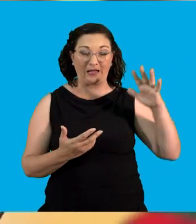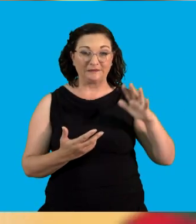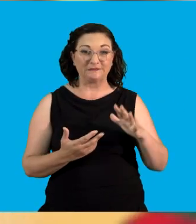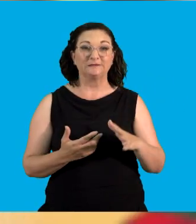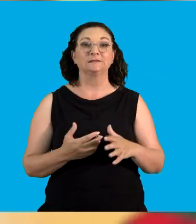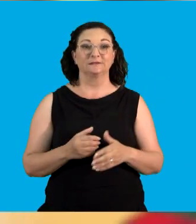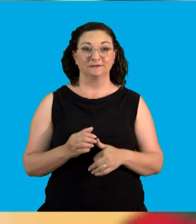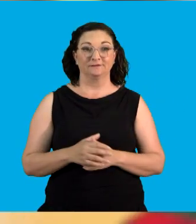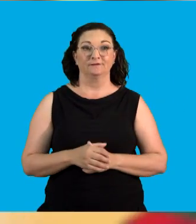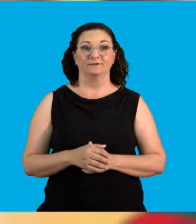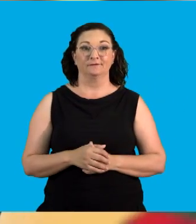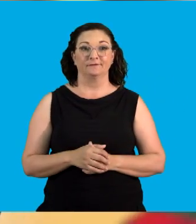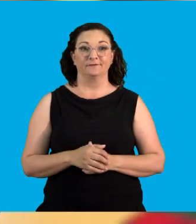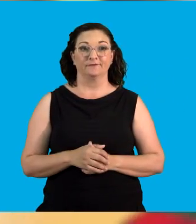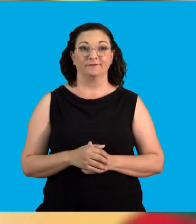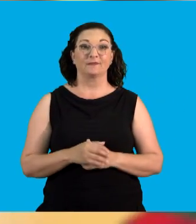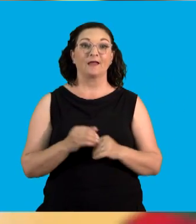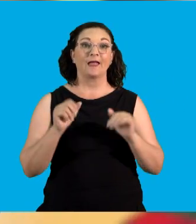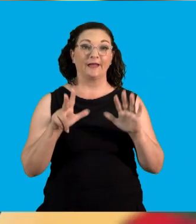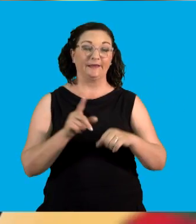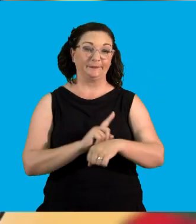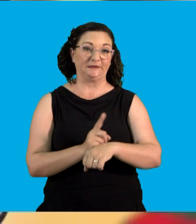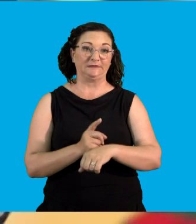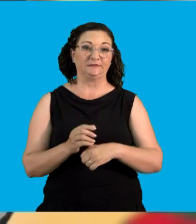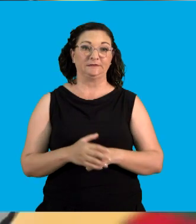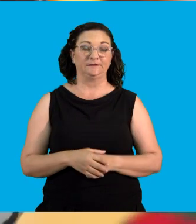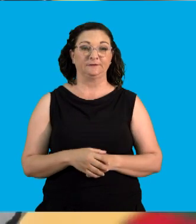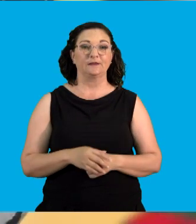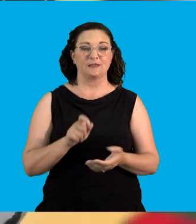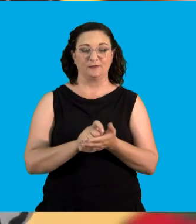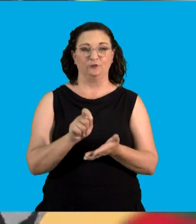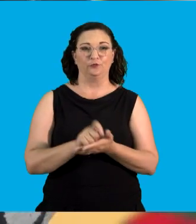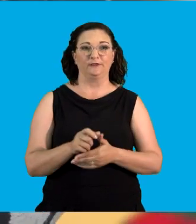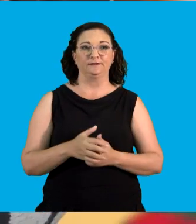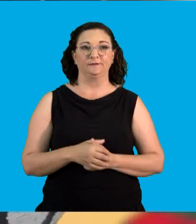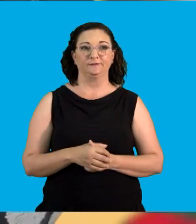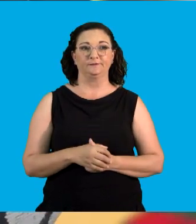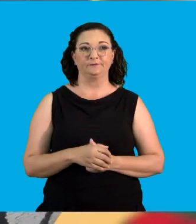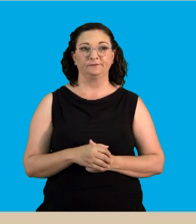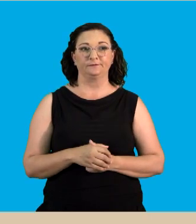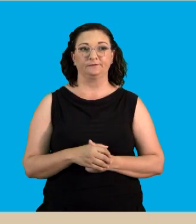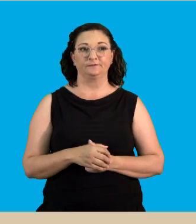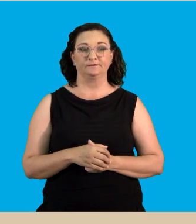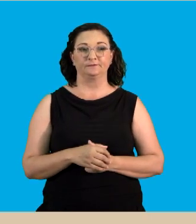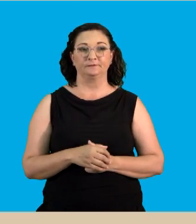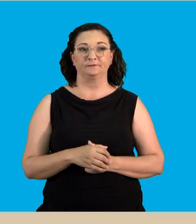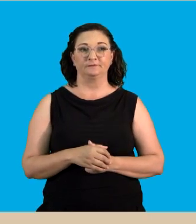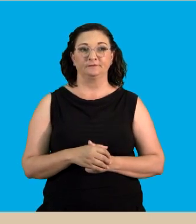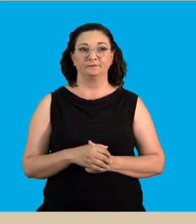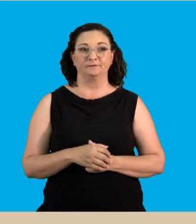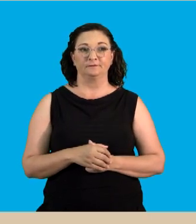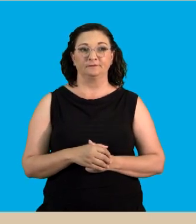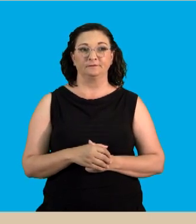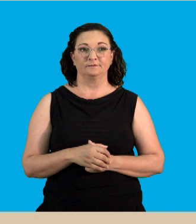Earth. The sun is no longer producing light. So it will take about 8 minutes. So let's write that down. Now,